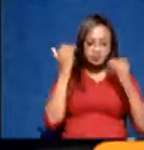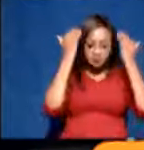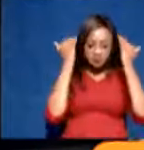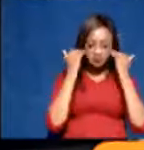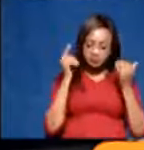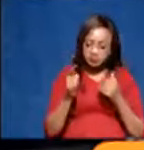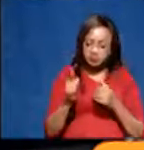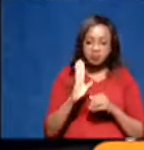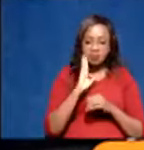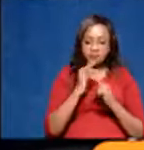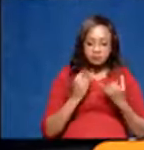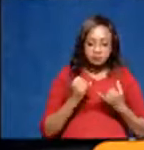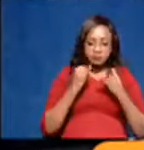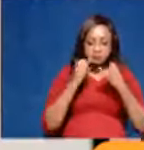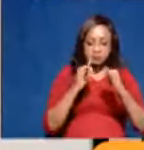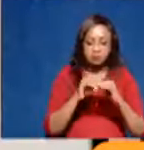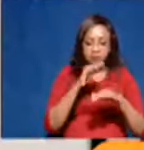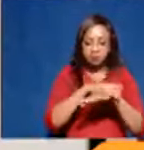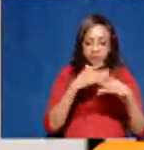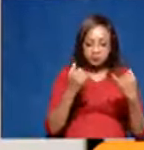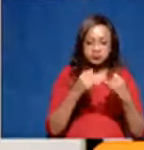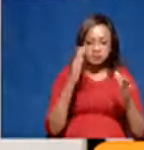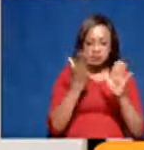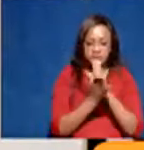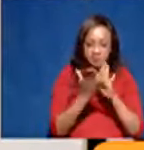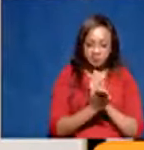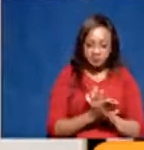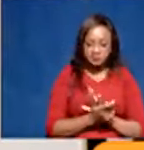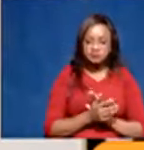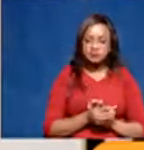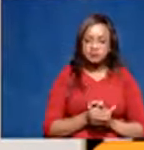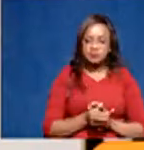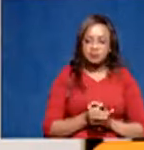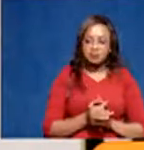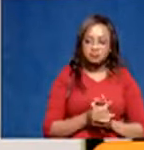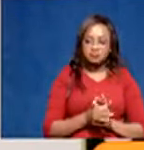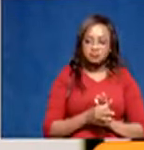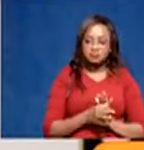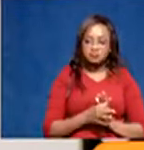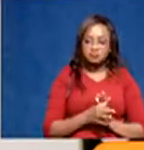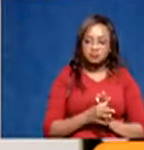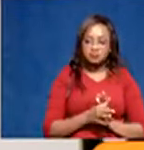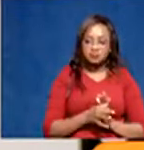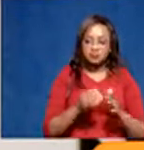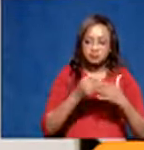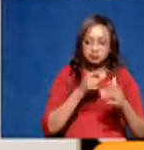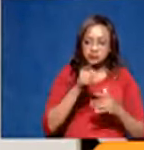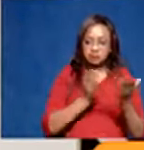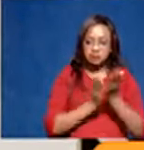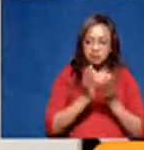roll out e-filing. Before the intention of this Huduma Centre, judicial services being offered by Huduma